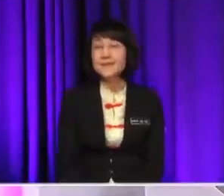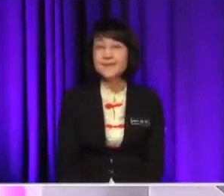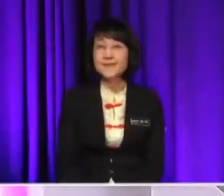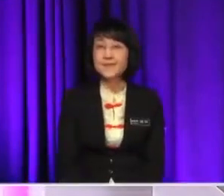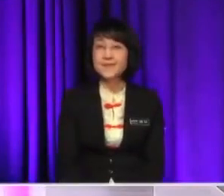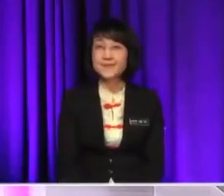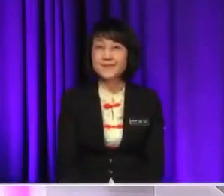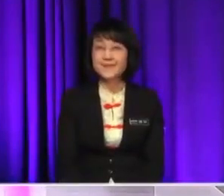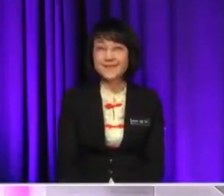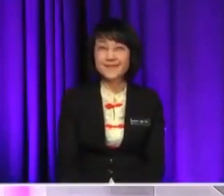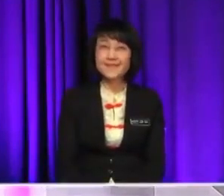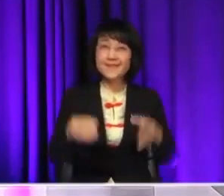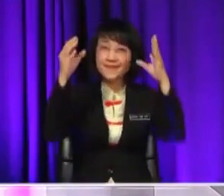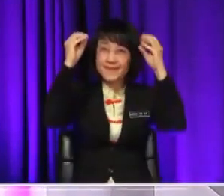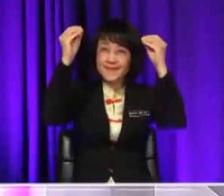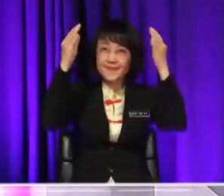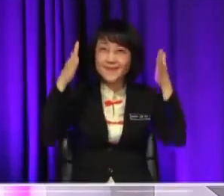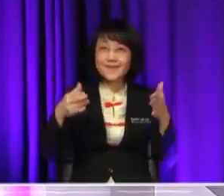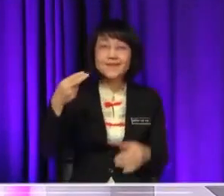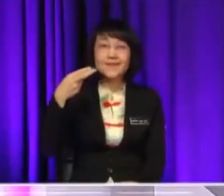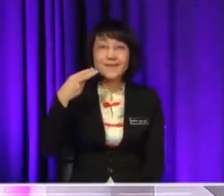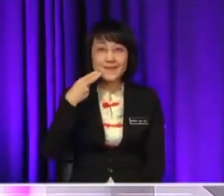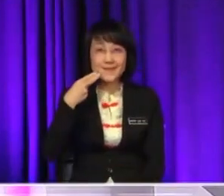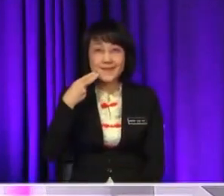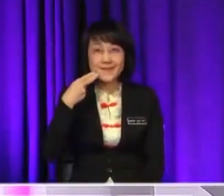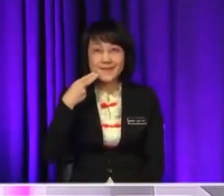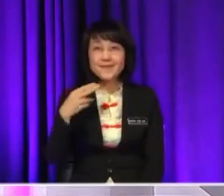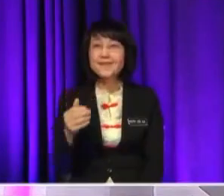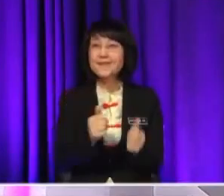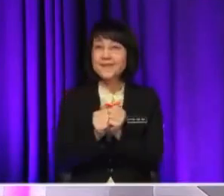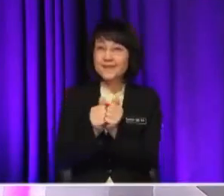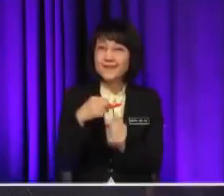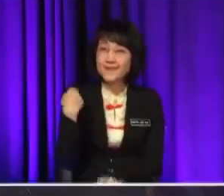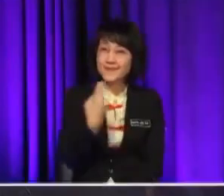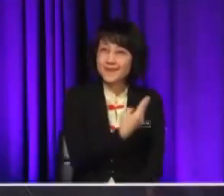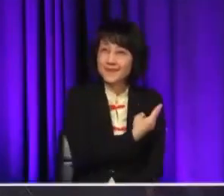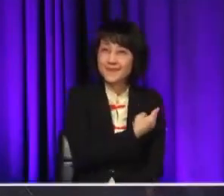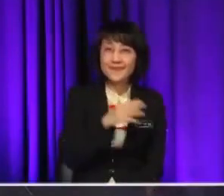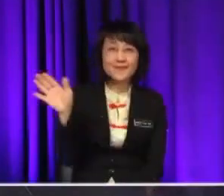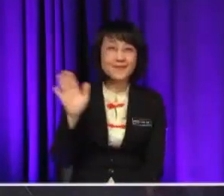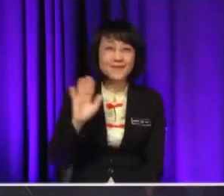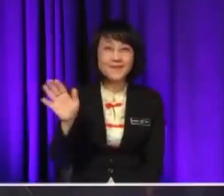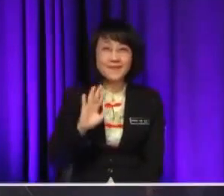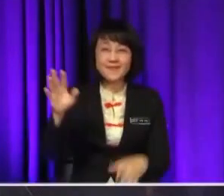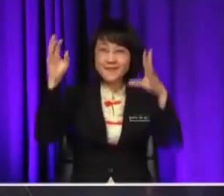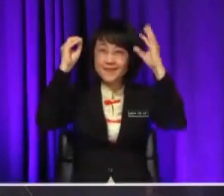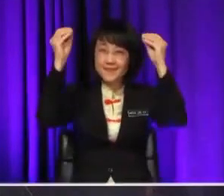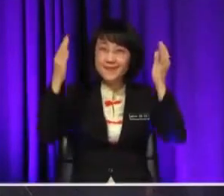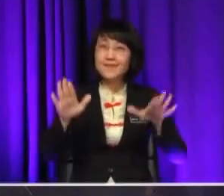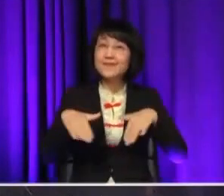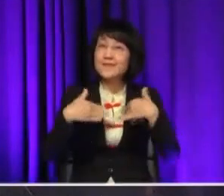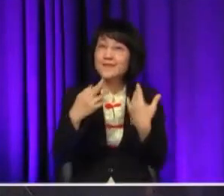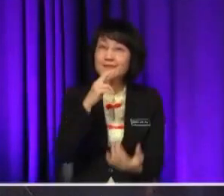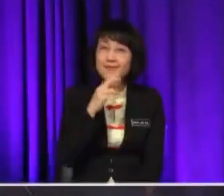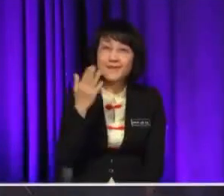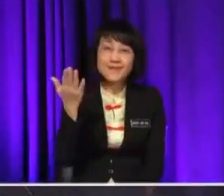the lovely teacher or Madam Hoshini that is with us today. Hi, teacher. Hello. Hi, Madam Hoshini. How are you doing today? Hi,